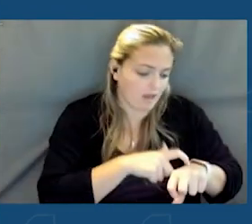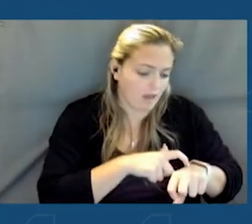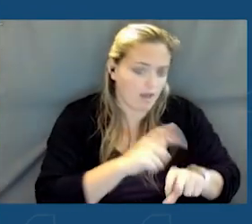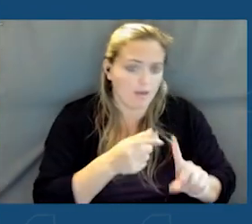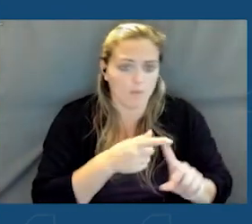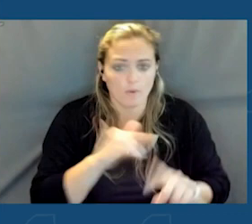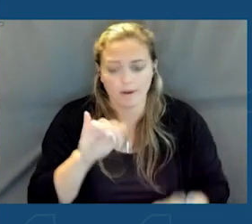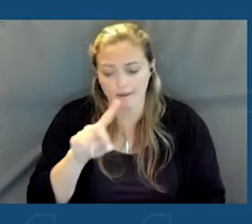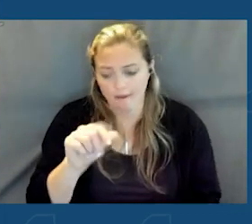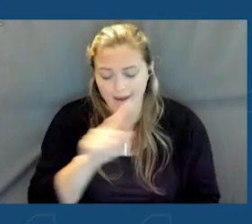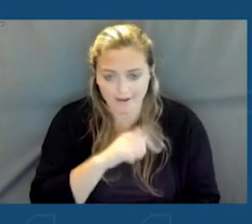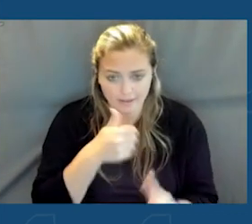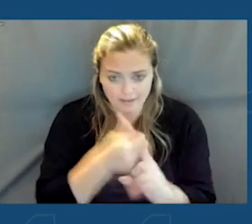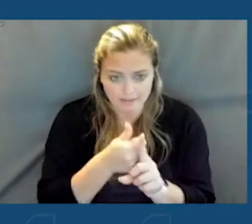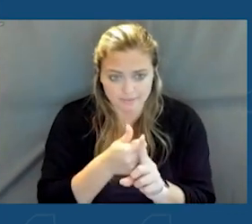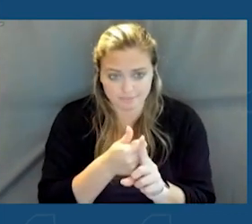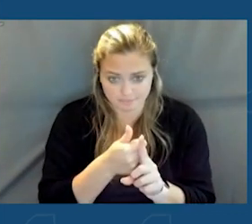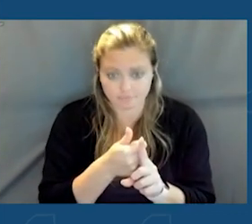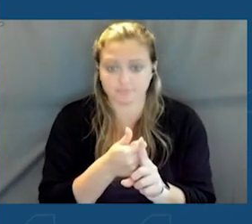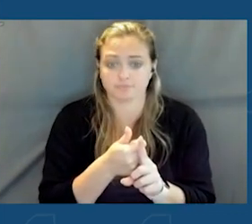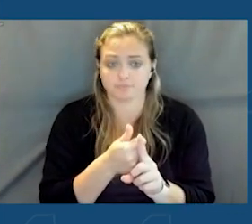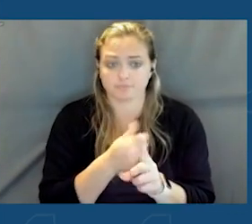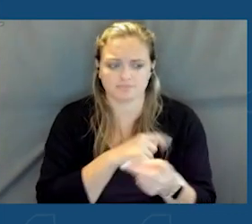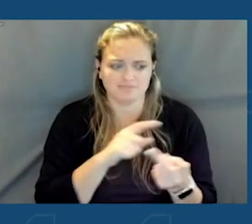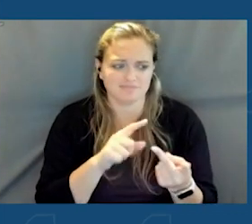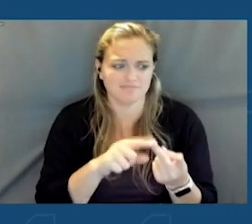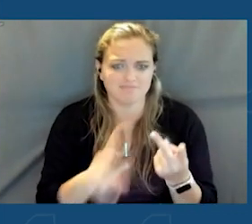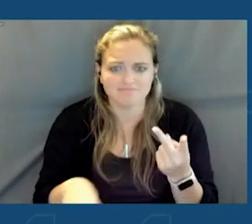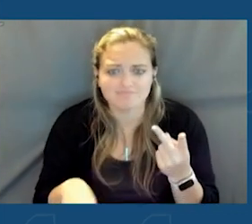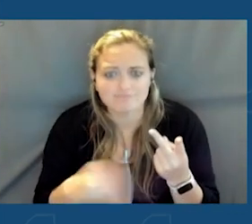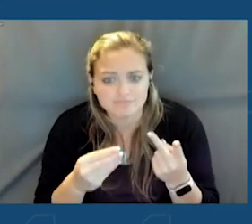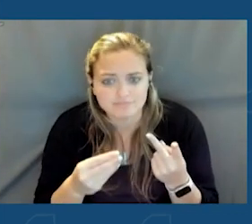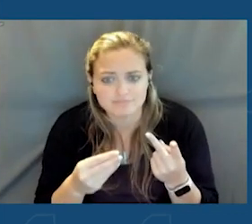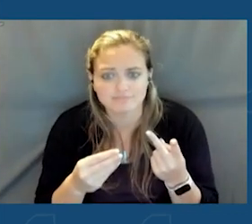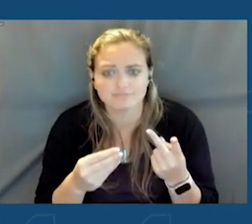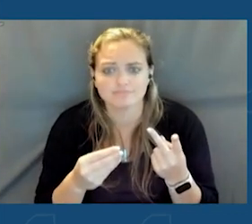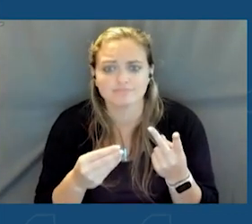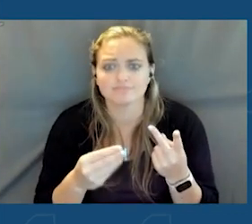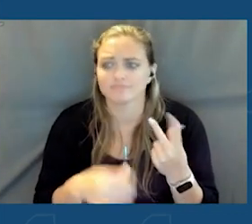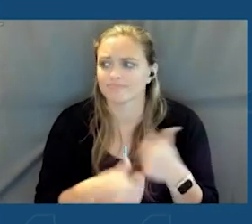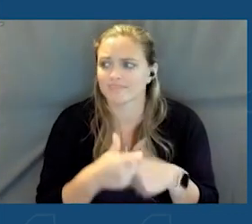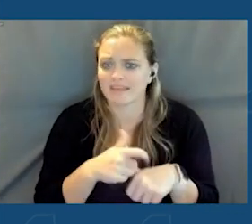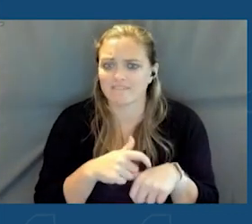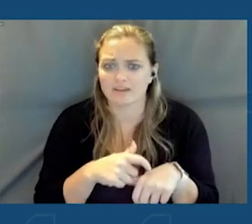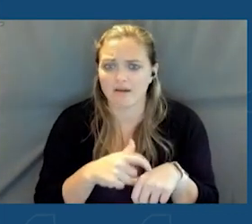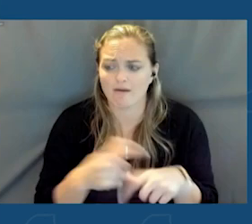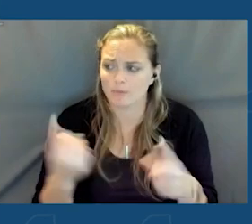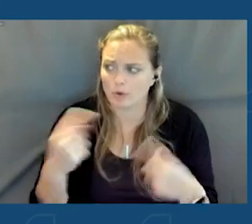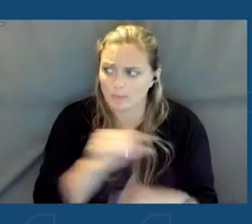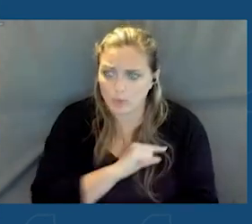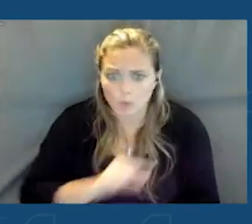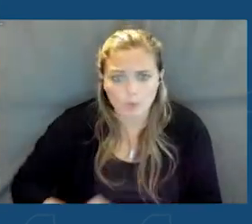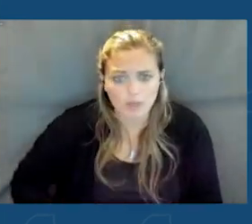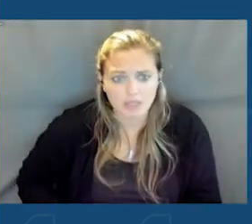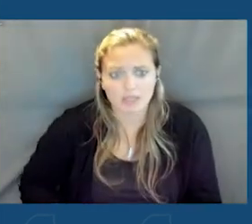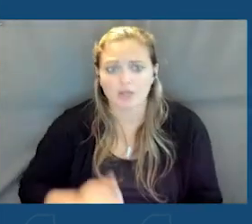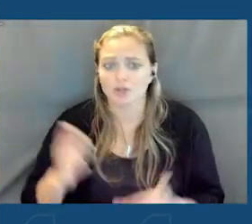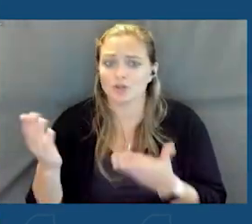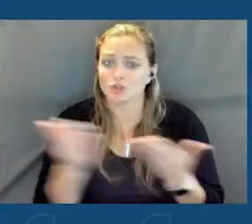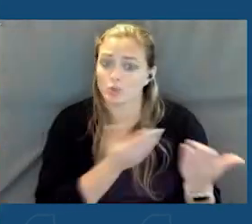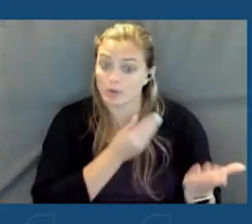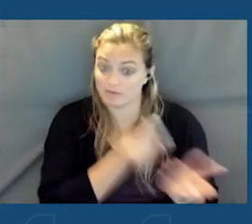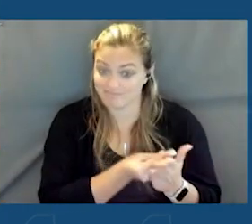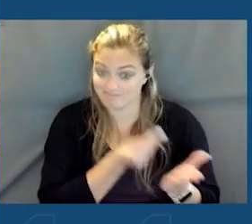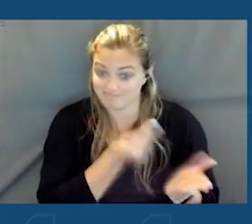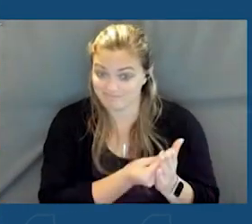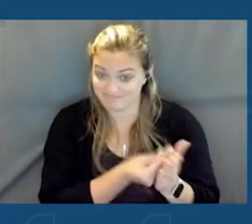hit this borough. And then on top of that, every time you come into Queens, you bring your big wallet.